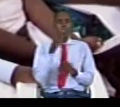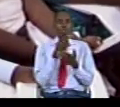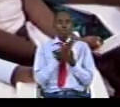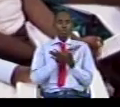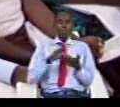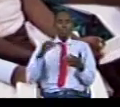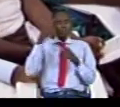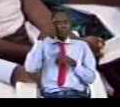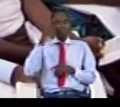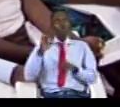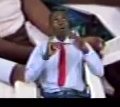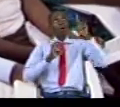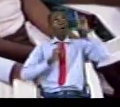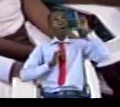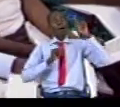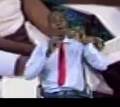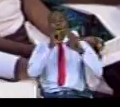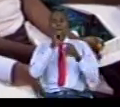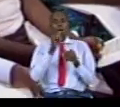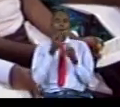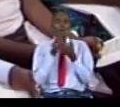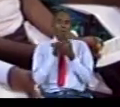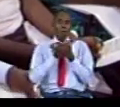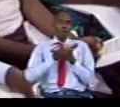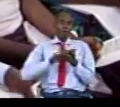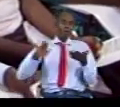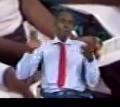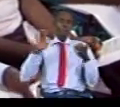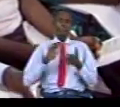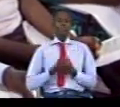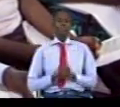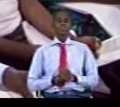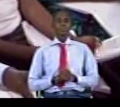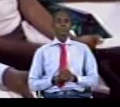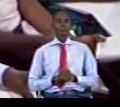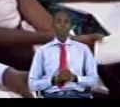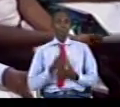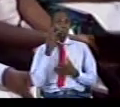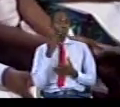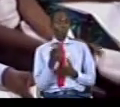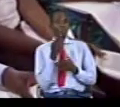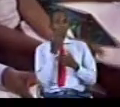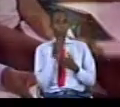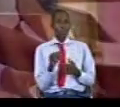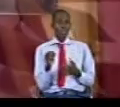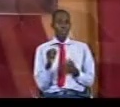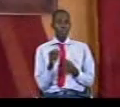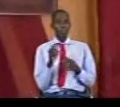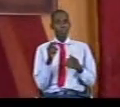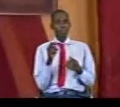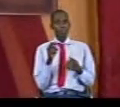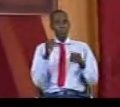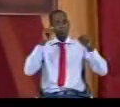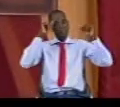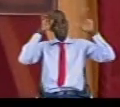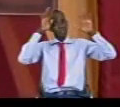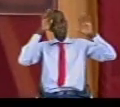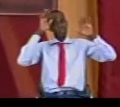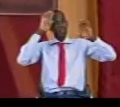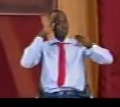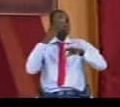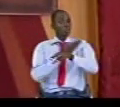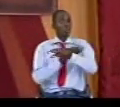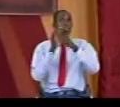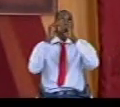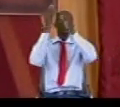be ye holy, for I am holy. You see, the Father and the Son in heaven desire all true children